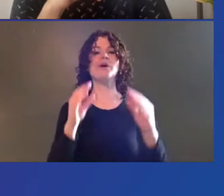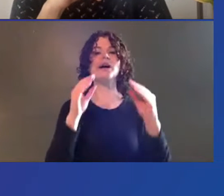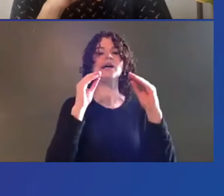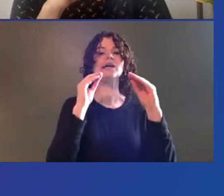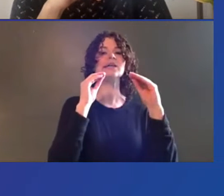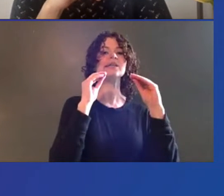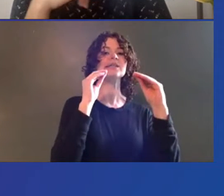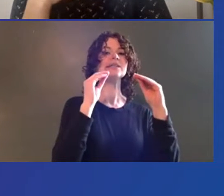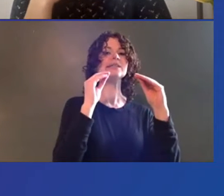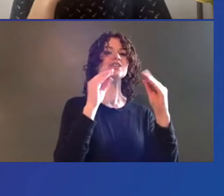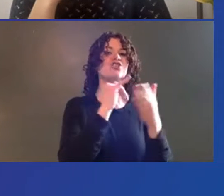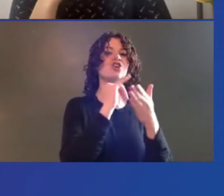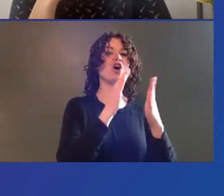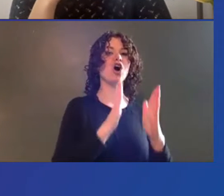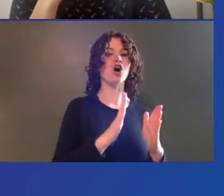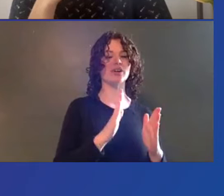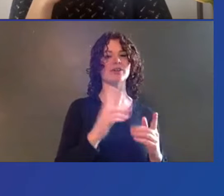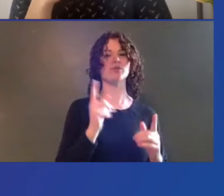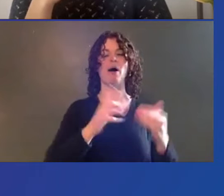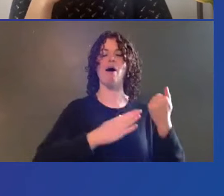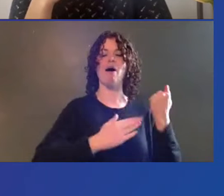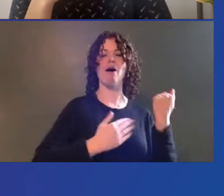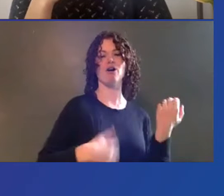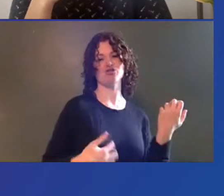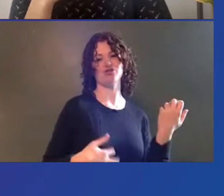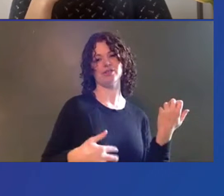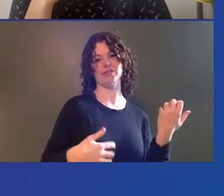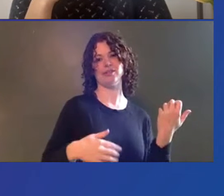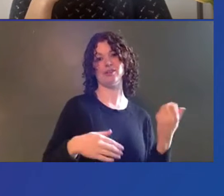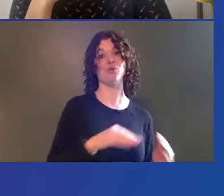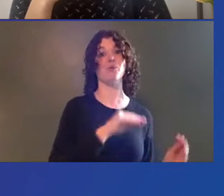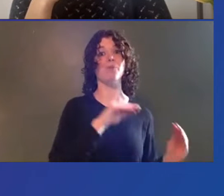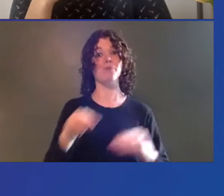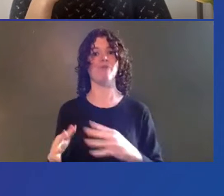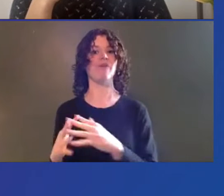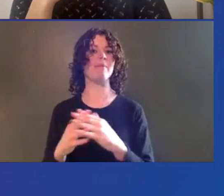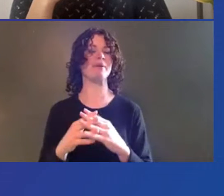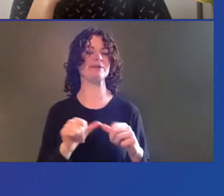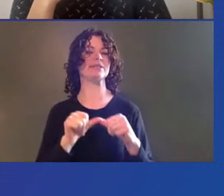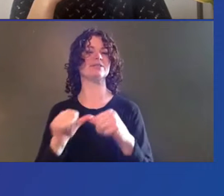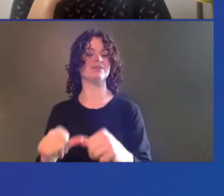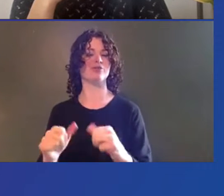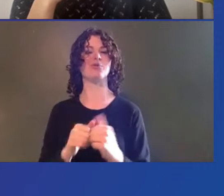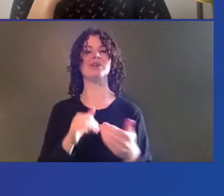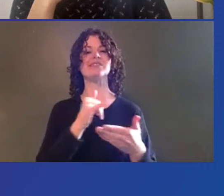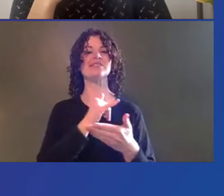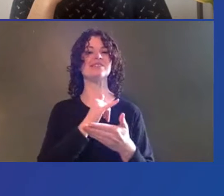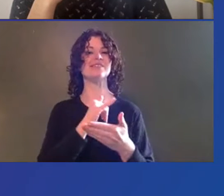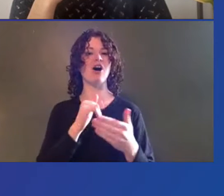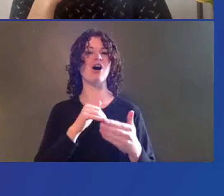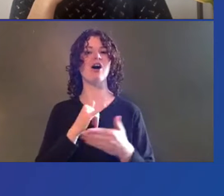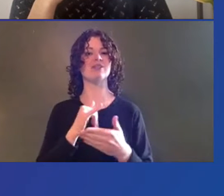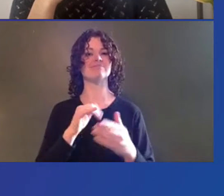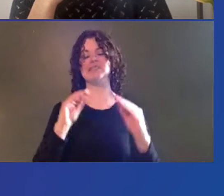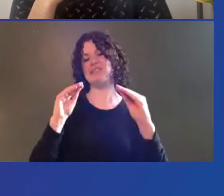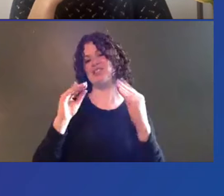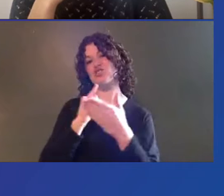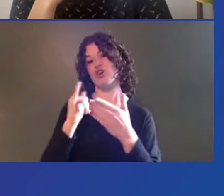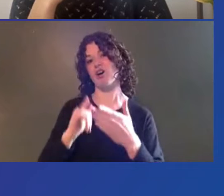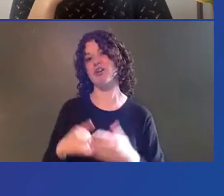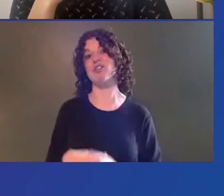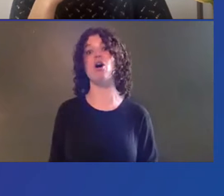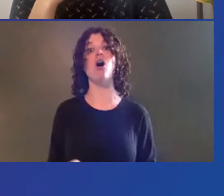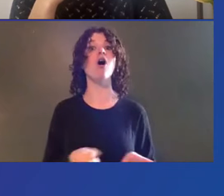when I moved here, I continue with that practice. I also been always really interested in archiving,